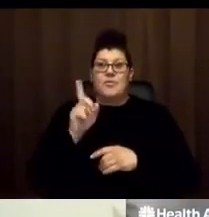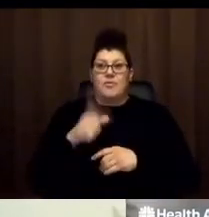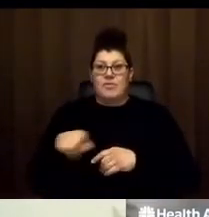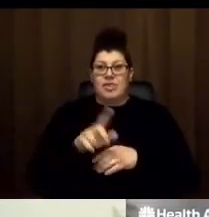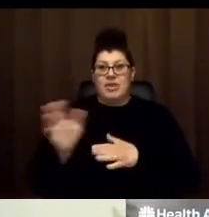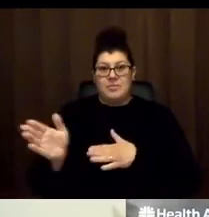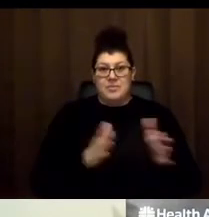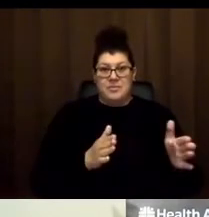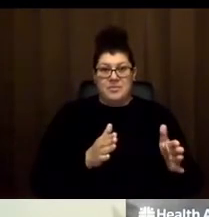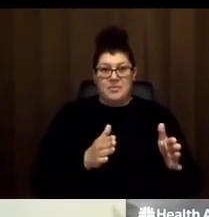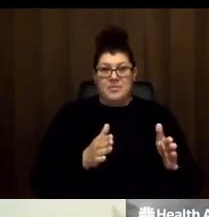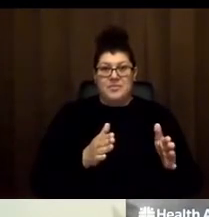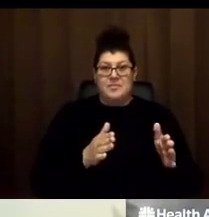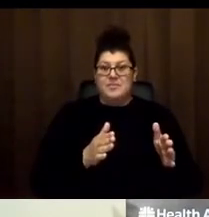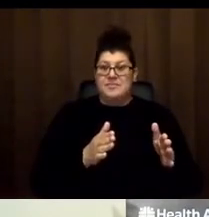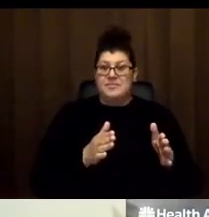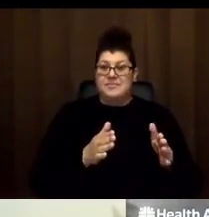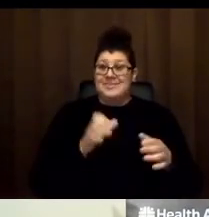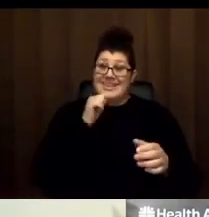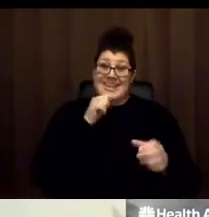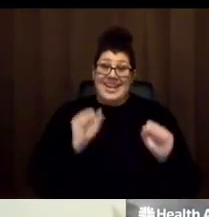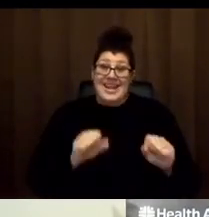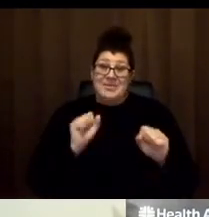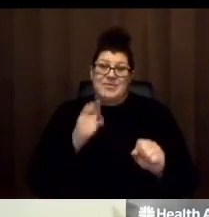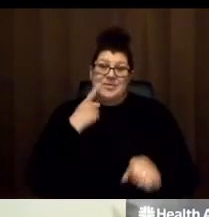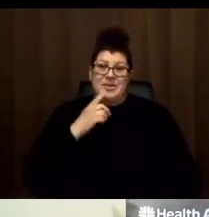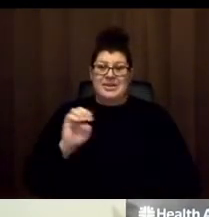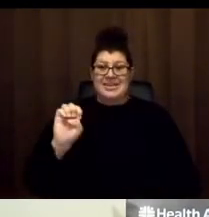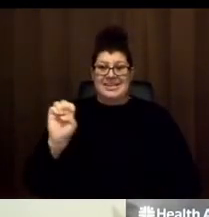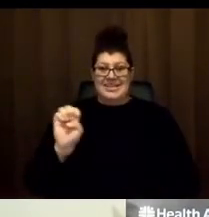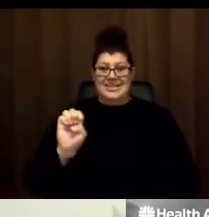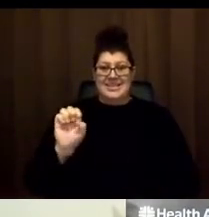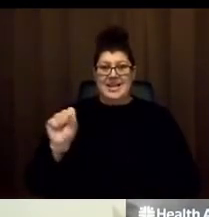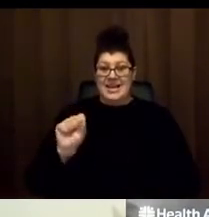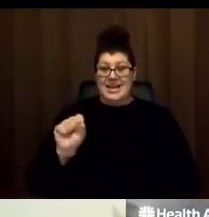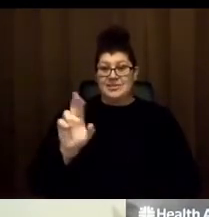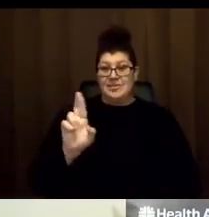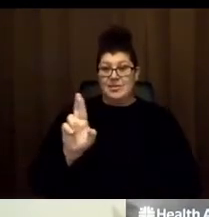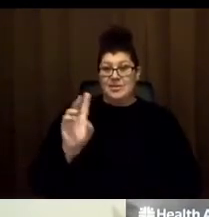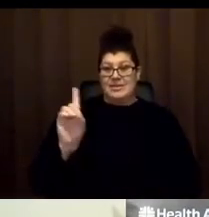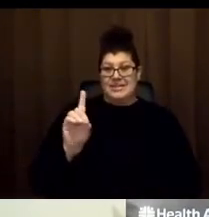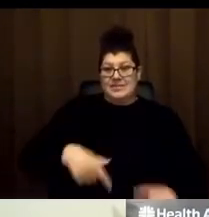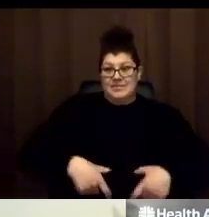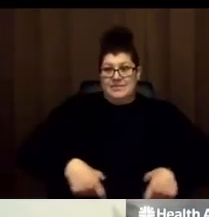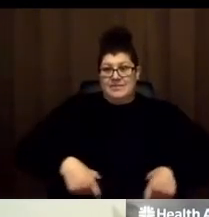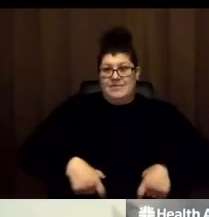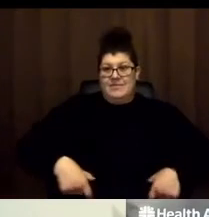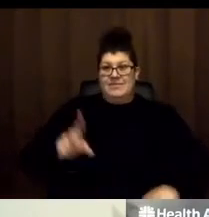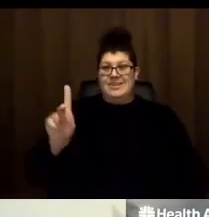for not being able to enroll into Medicare Advantage plans. Things change all the time.